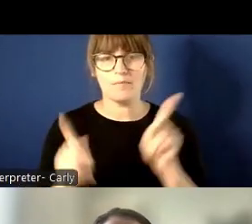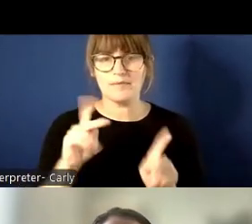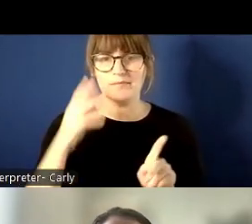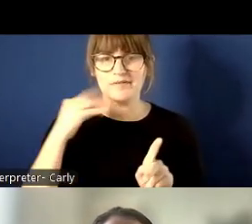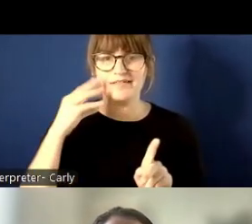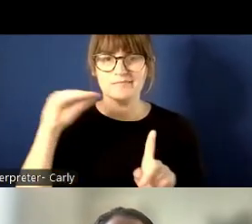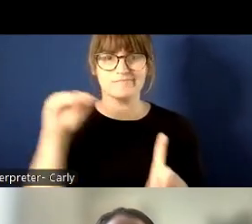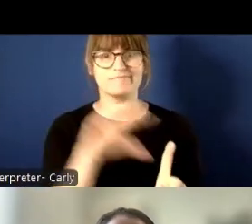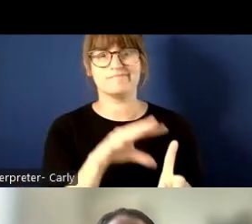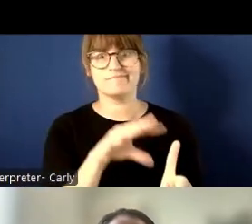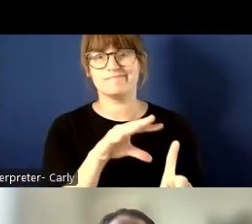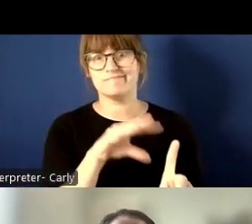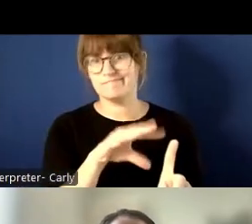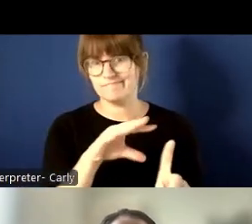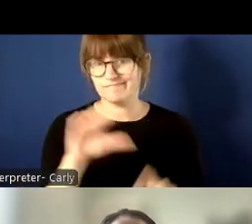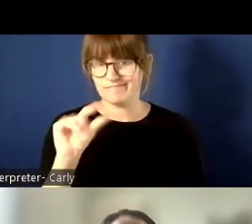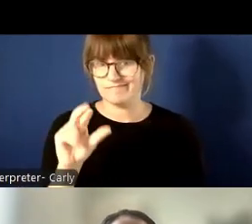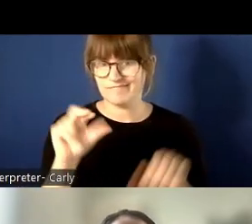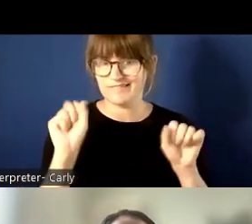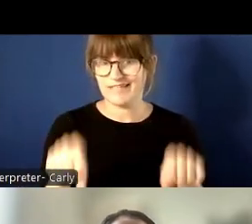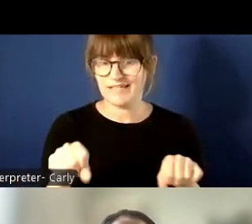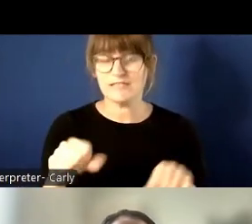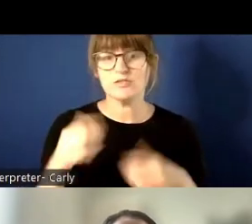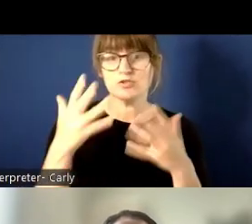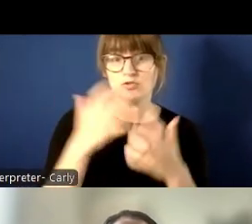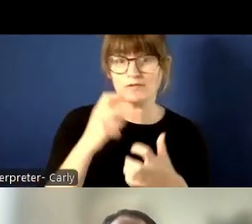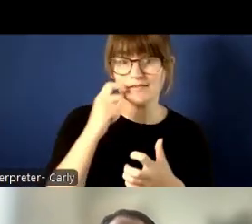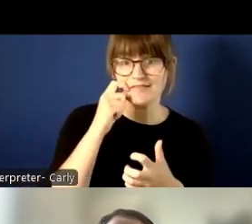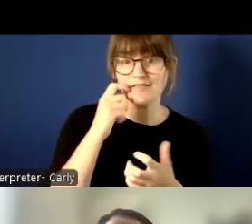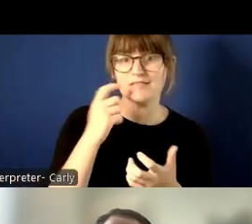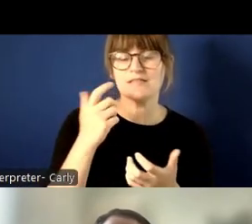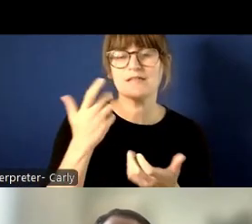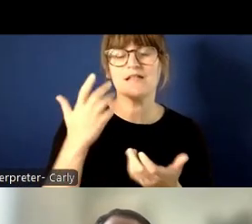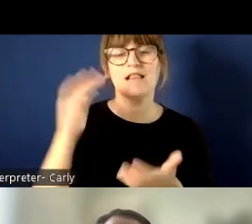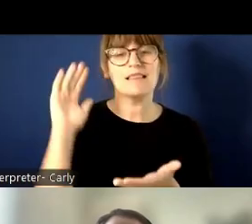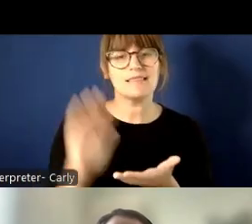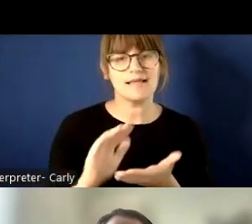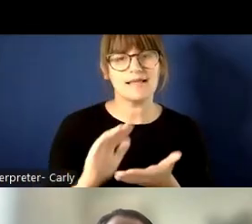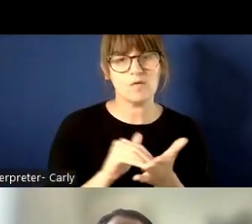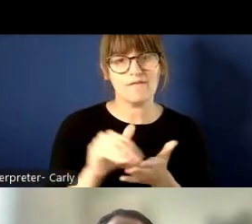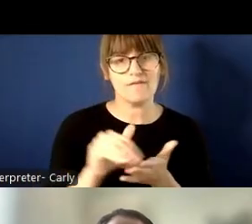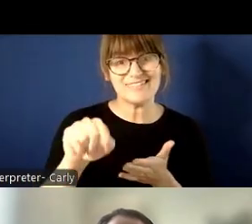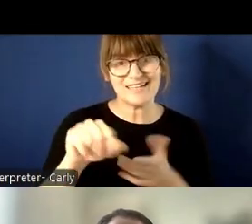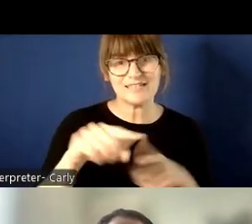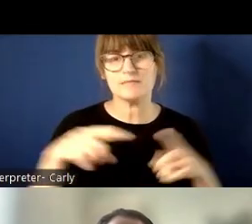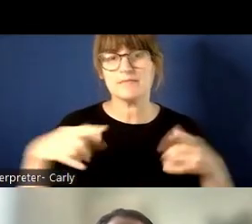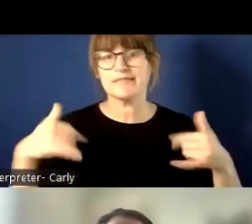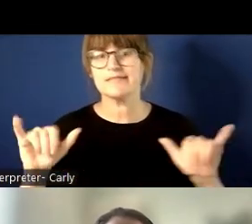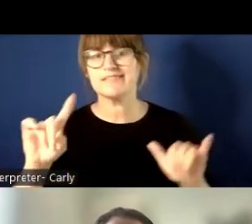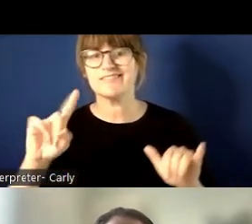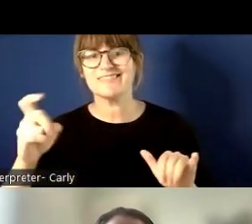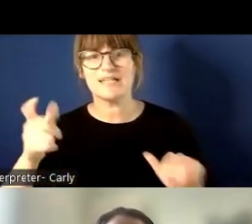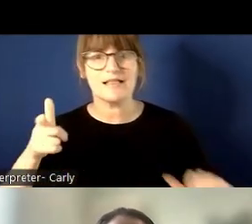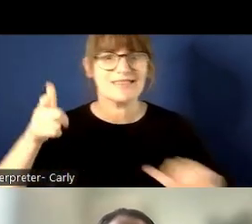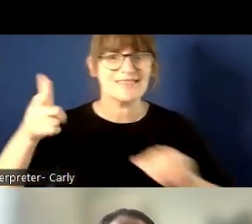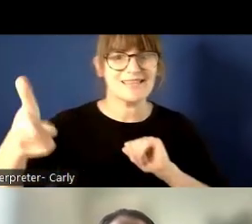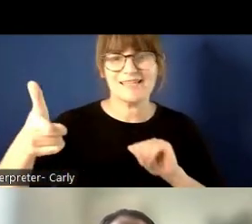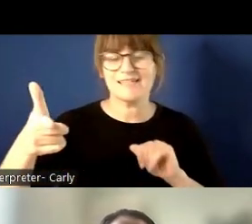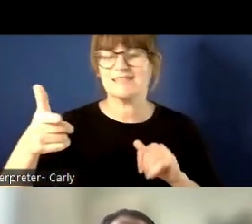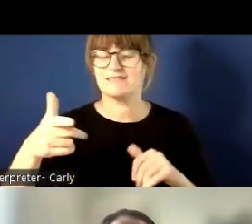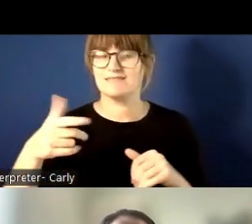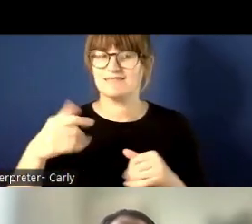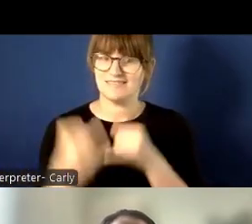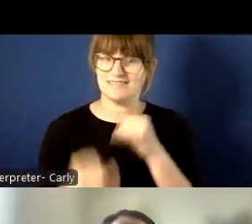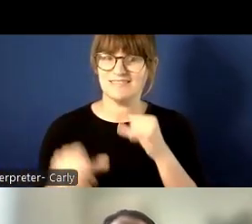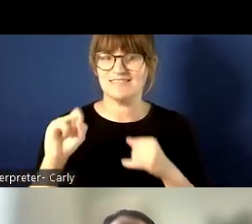other factors. While darker skinned individuals less often get skin cancer, they're often diagnosed at a later stage, since this can